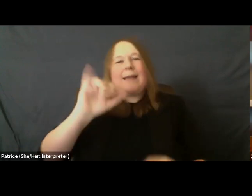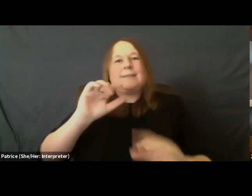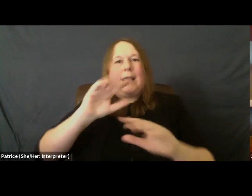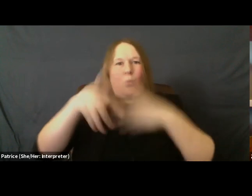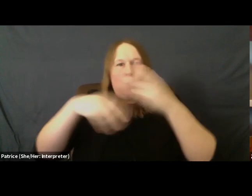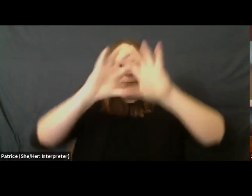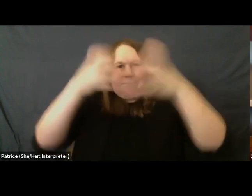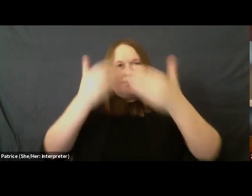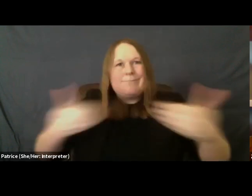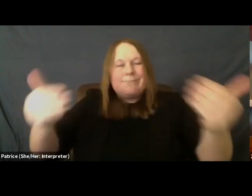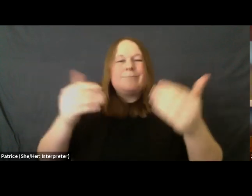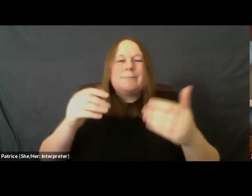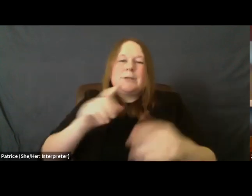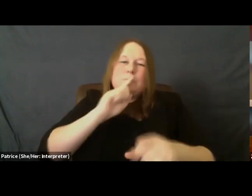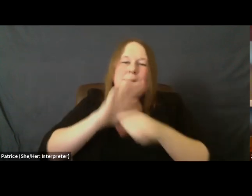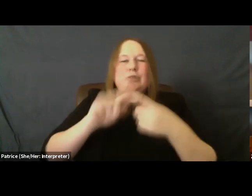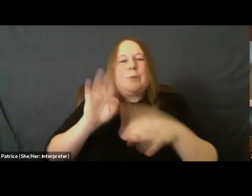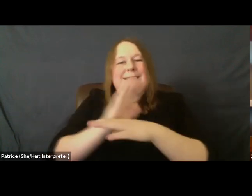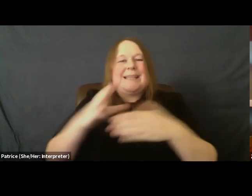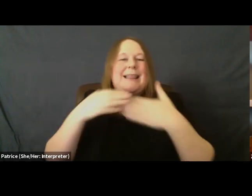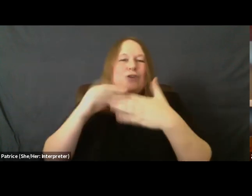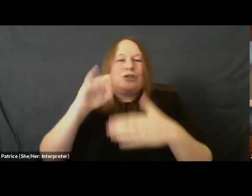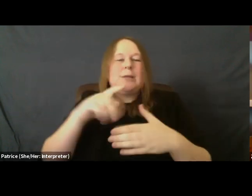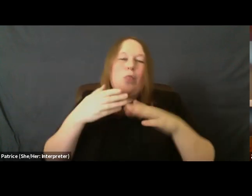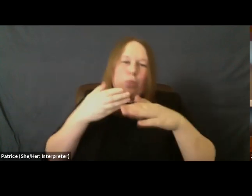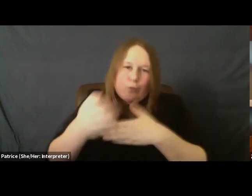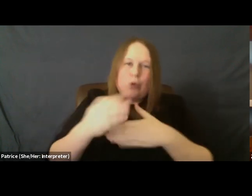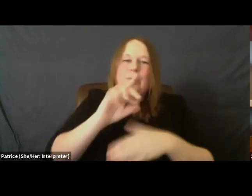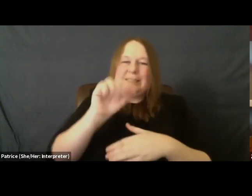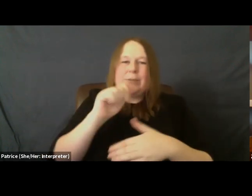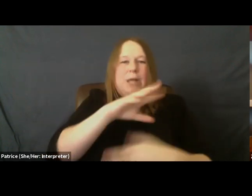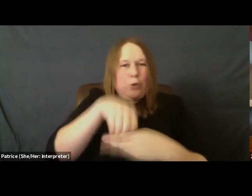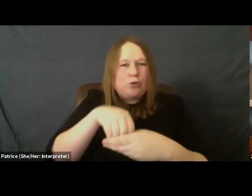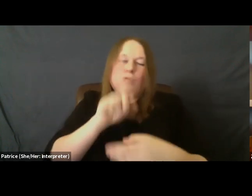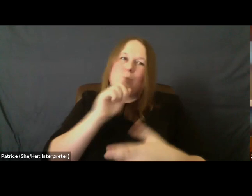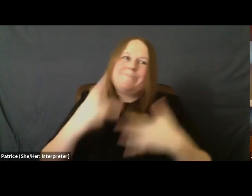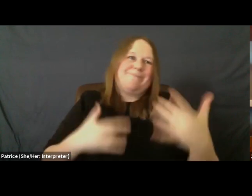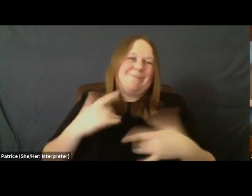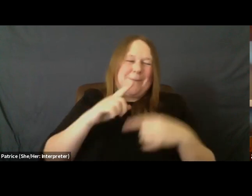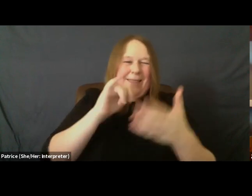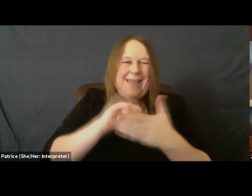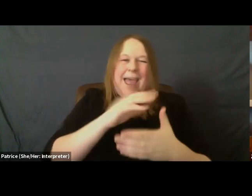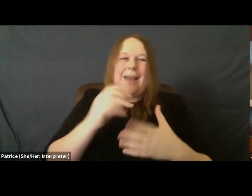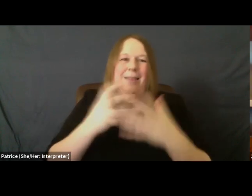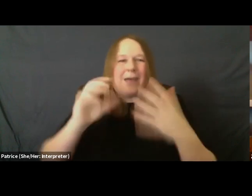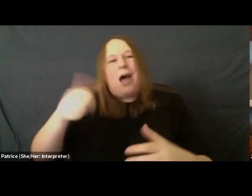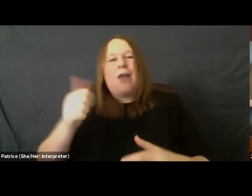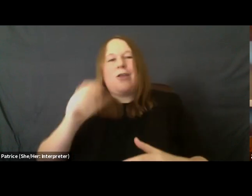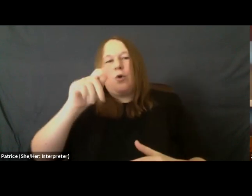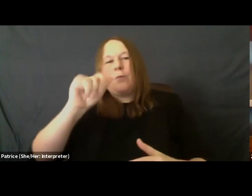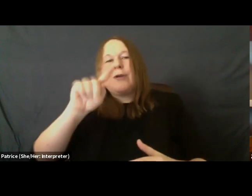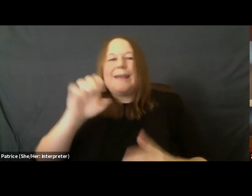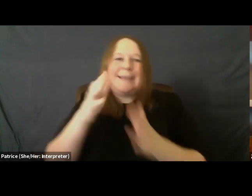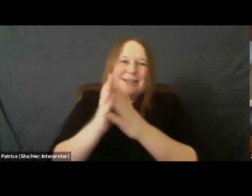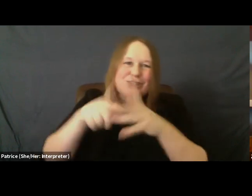initiative publicly committing to business leadership through disability inclusion. We're really excited about that and a lot of other corporate initiatives